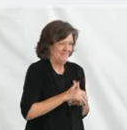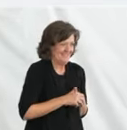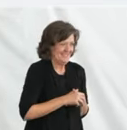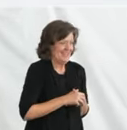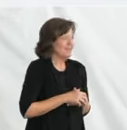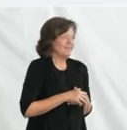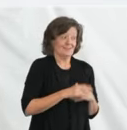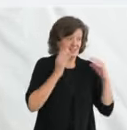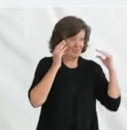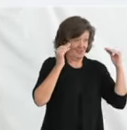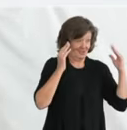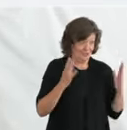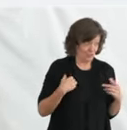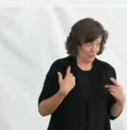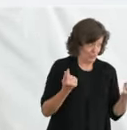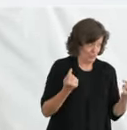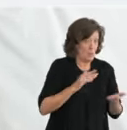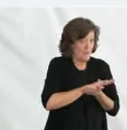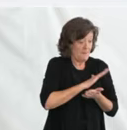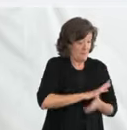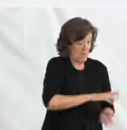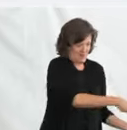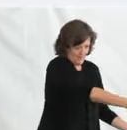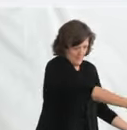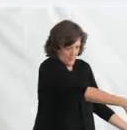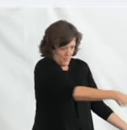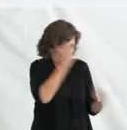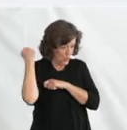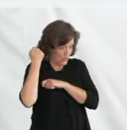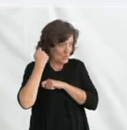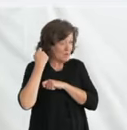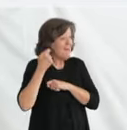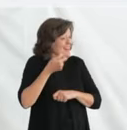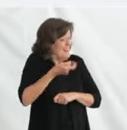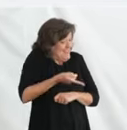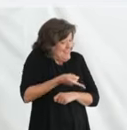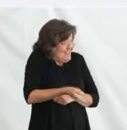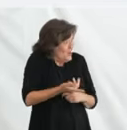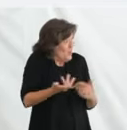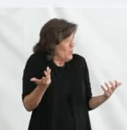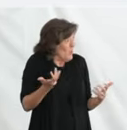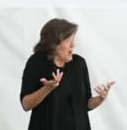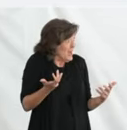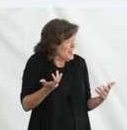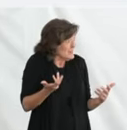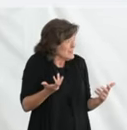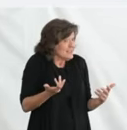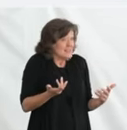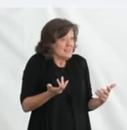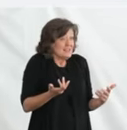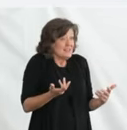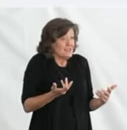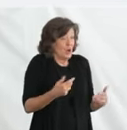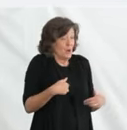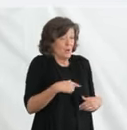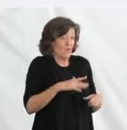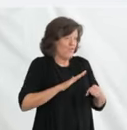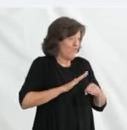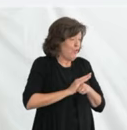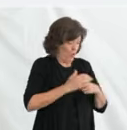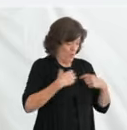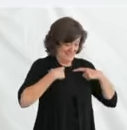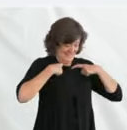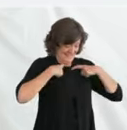But she grabbed that piece of paper and she pulled it off that cart. And underneath that piece of paper was a complete set of